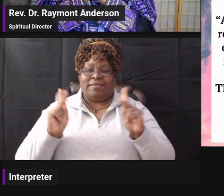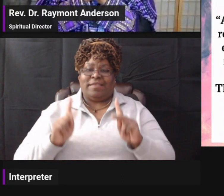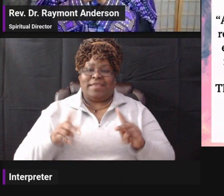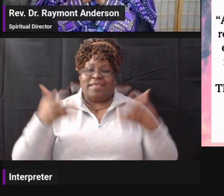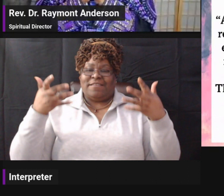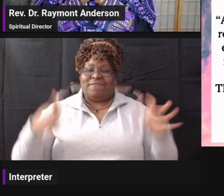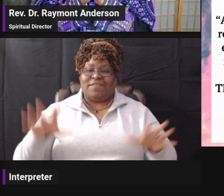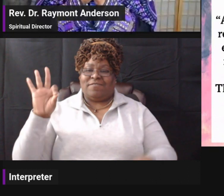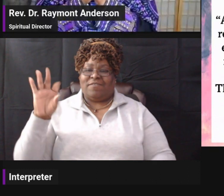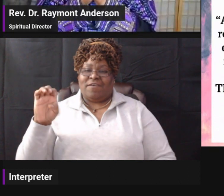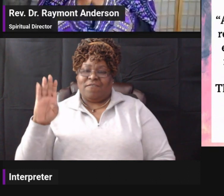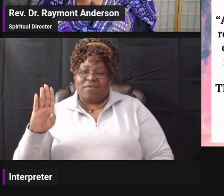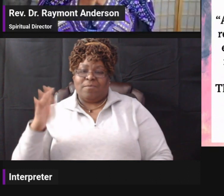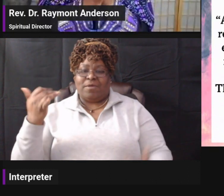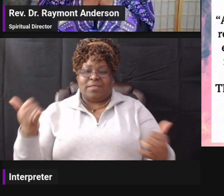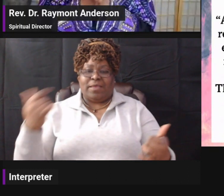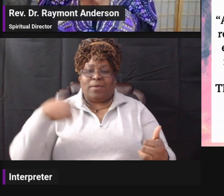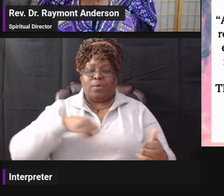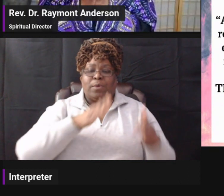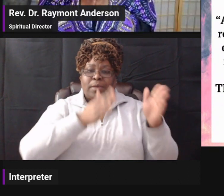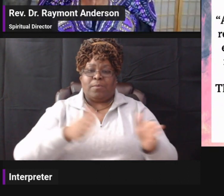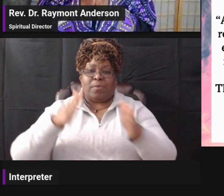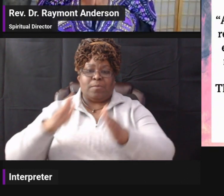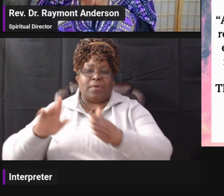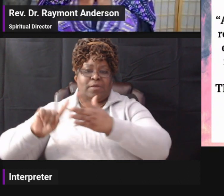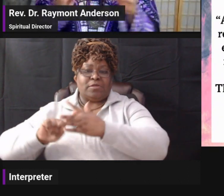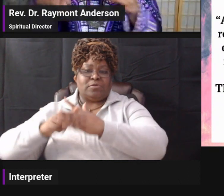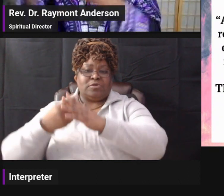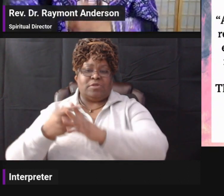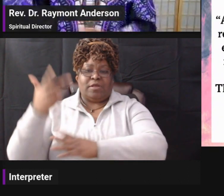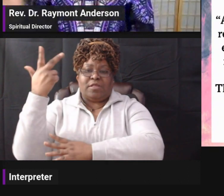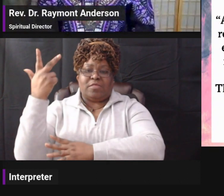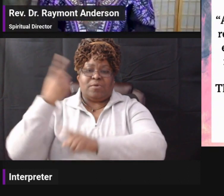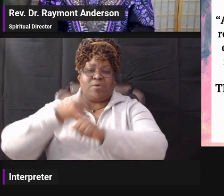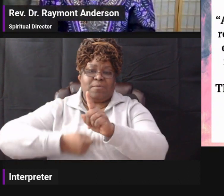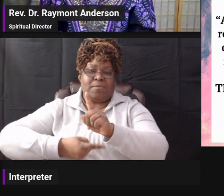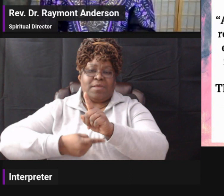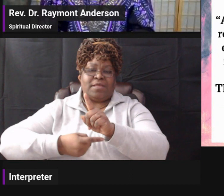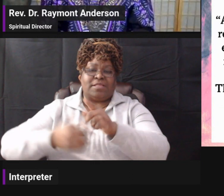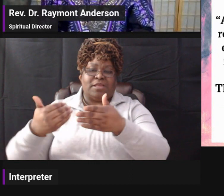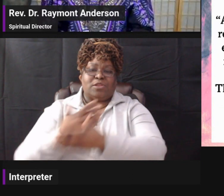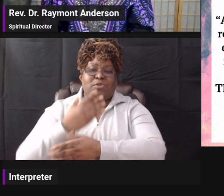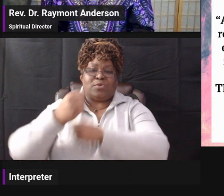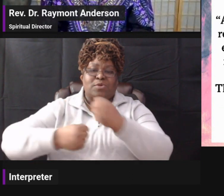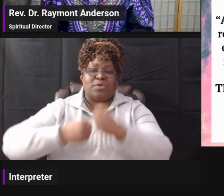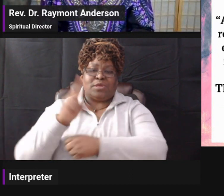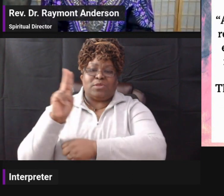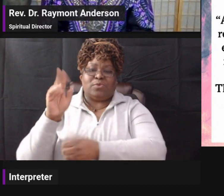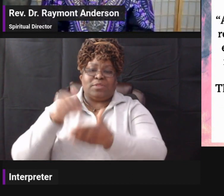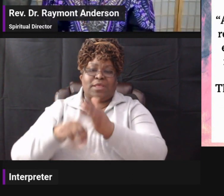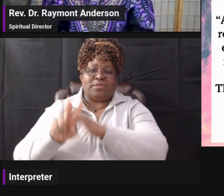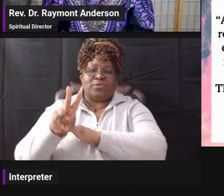So, it's the end of February. So, as we prepare to begin our third month of this new